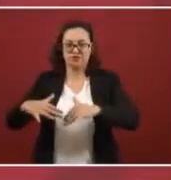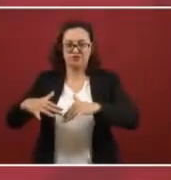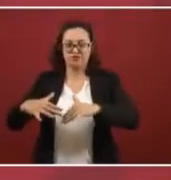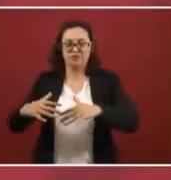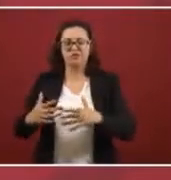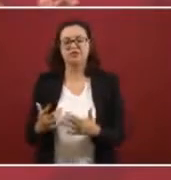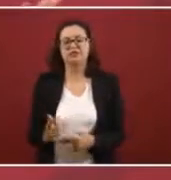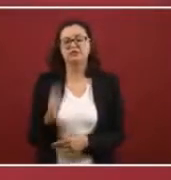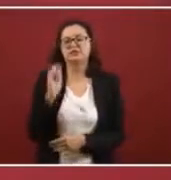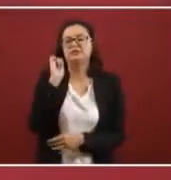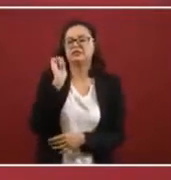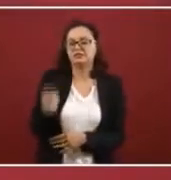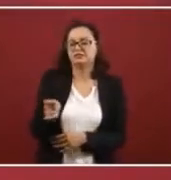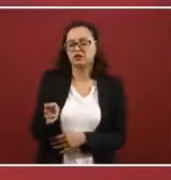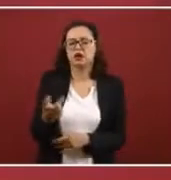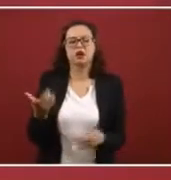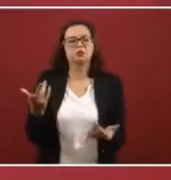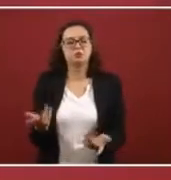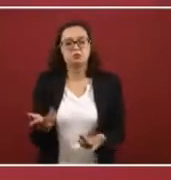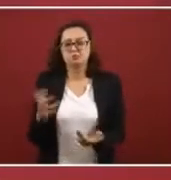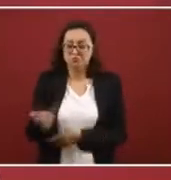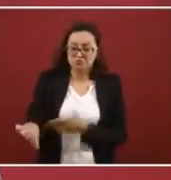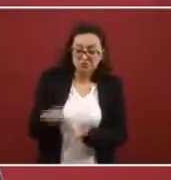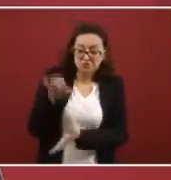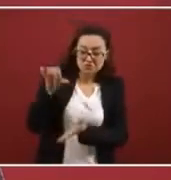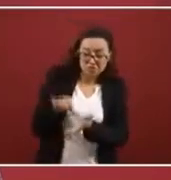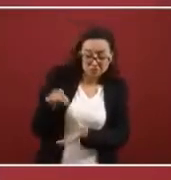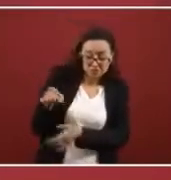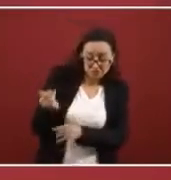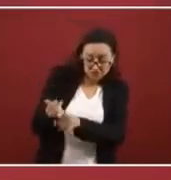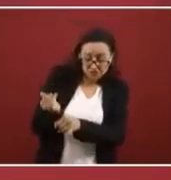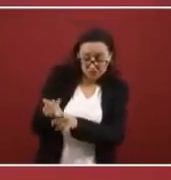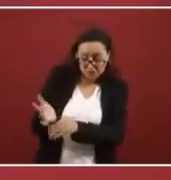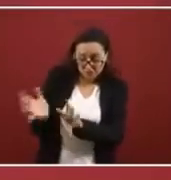companies of telecommunication where there's no service.